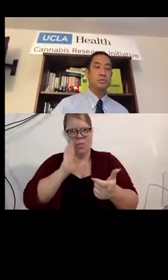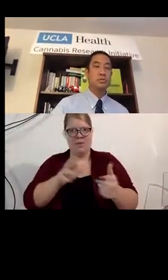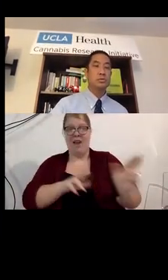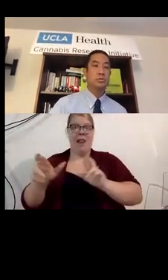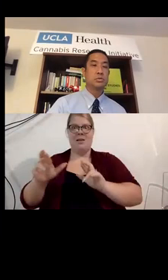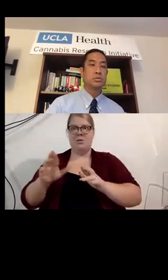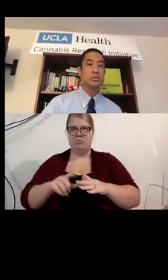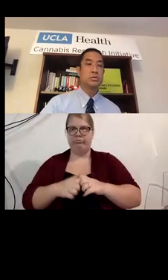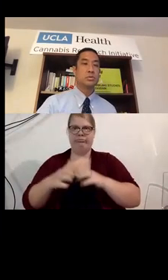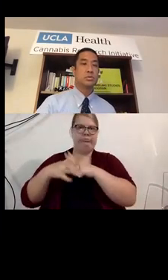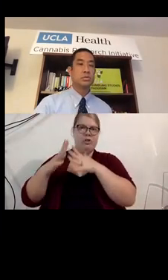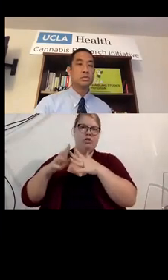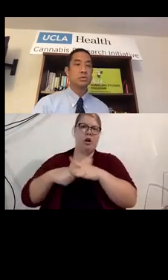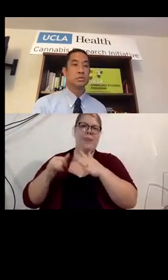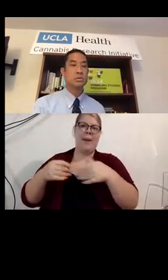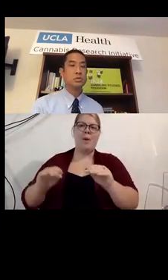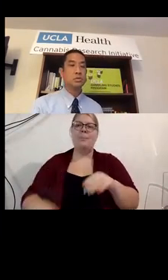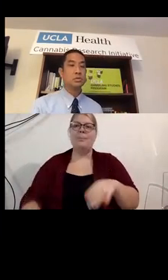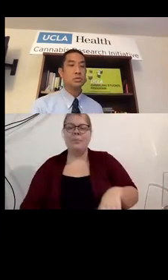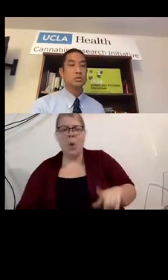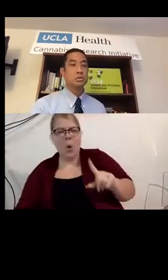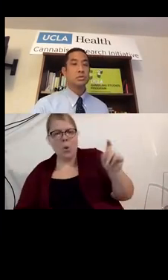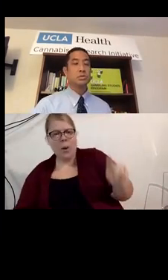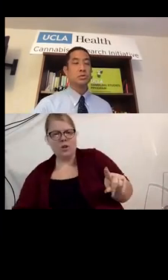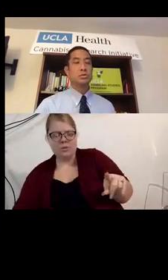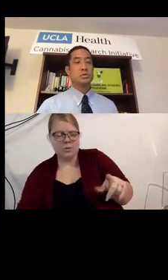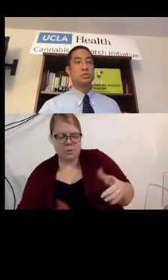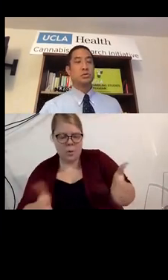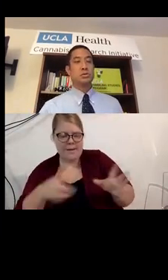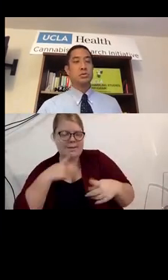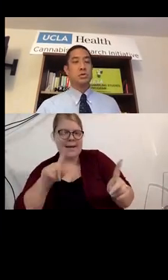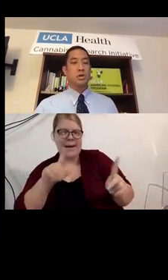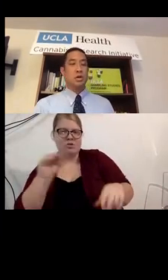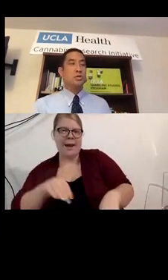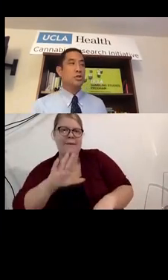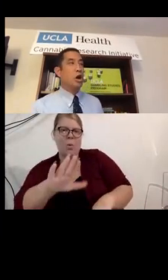One question is, what is the success rate of your facility?